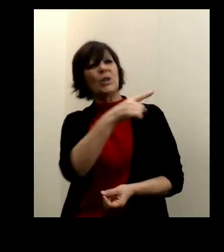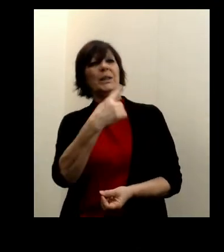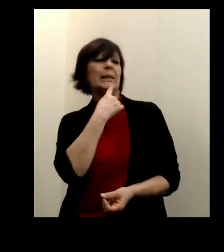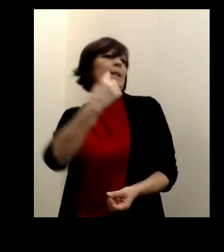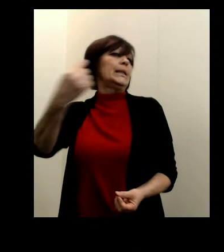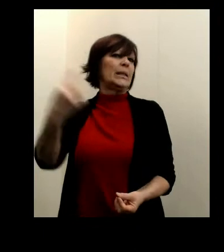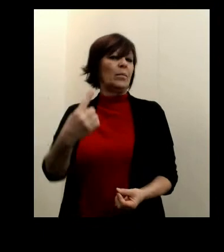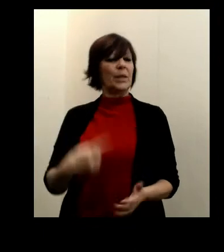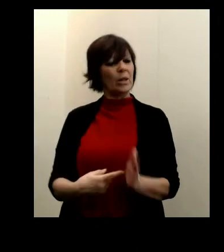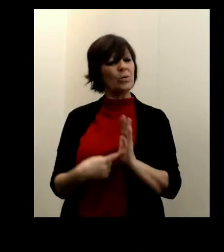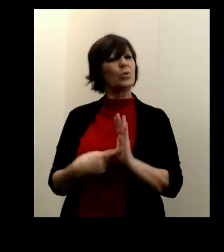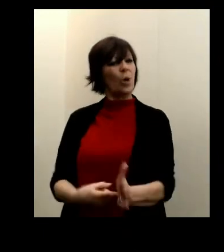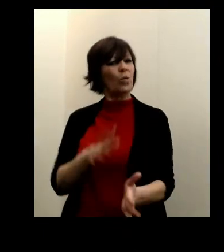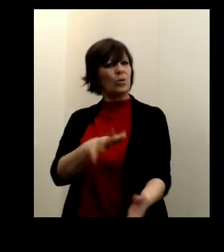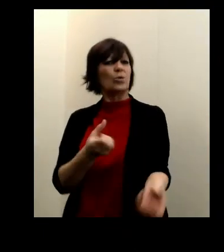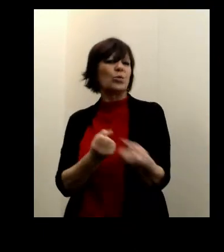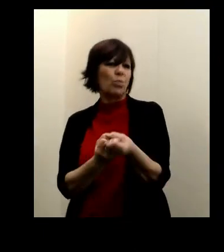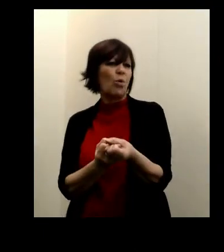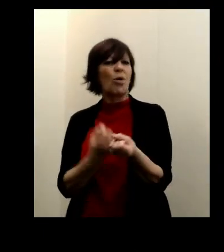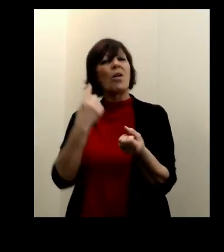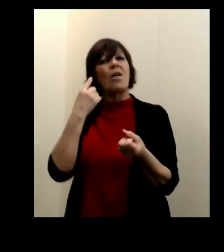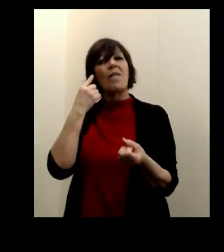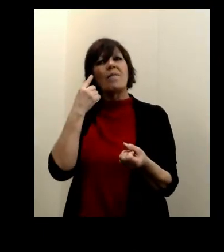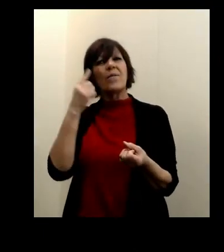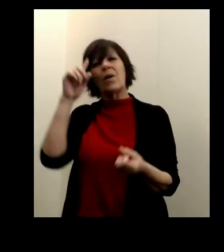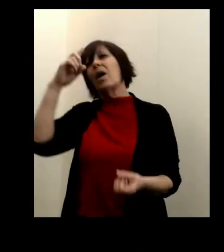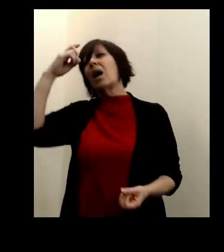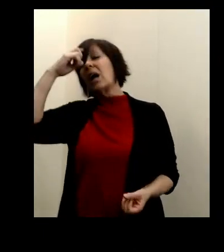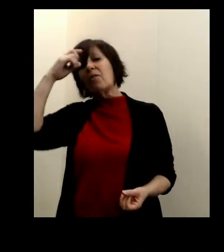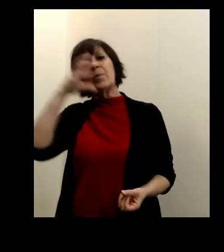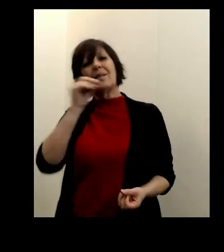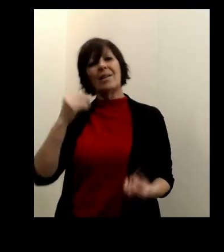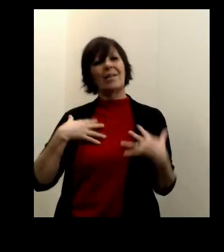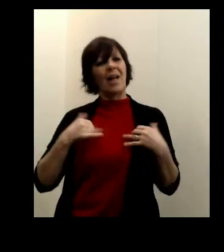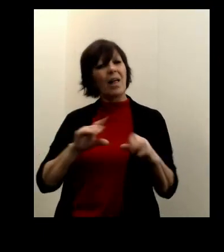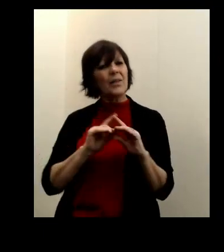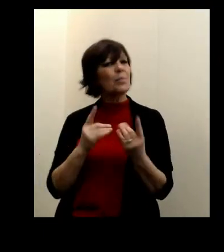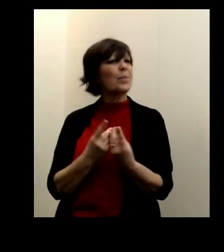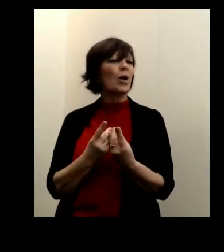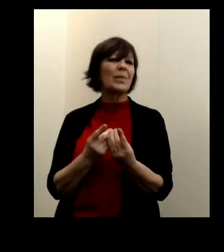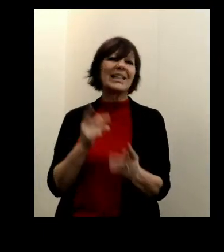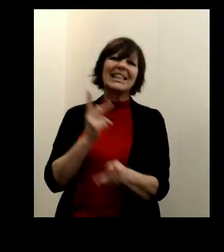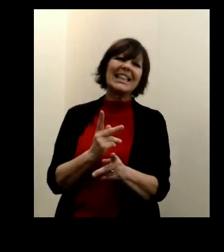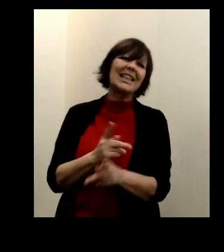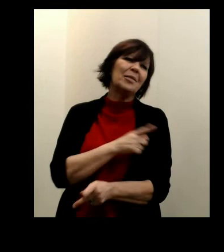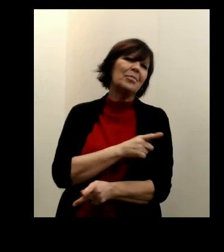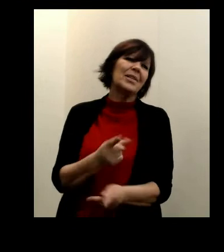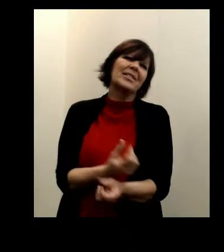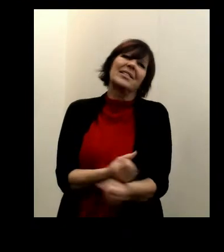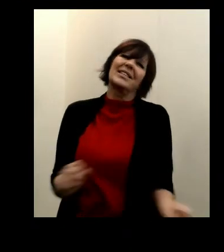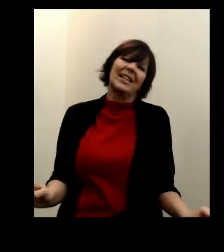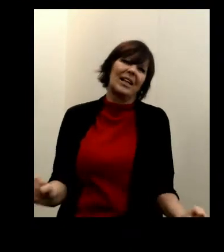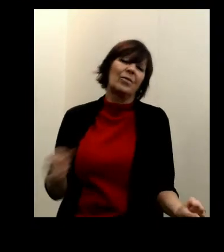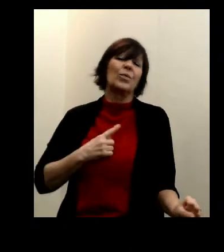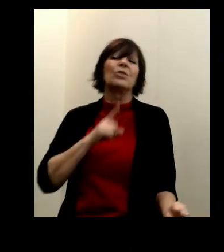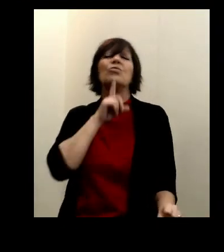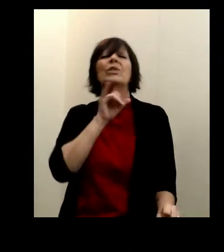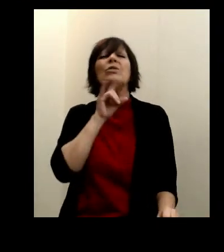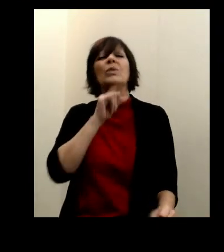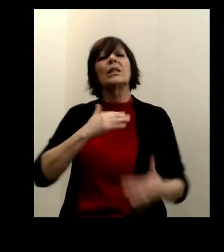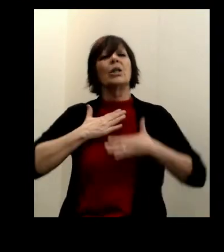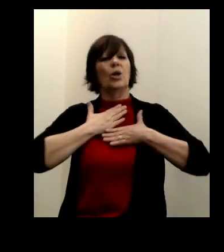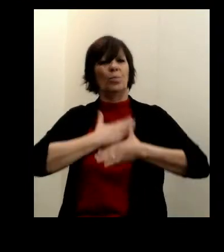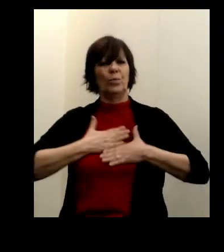and showing your support, and for the government and our health department keeping everybody healthy. So we really appreciate